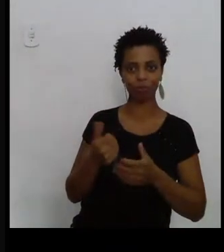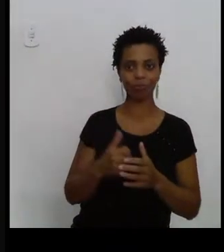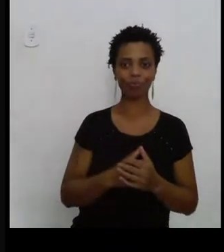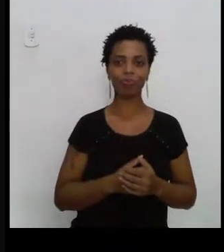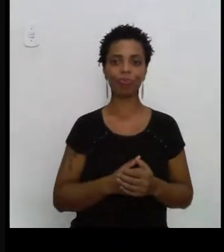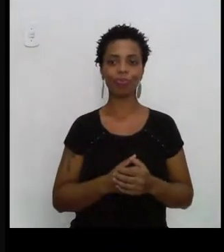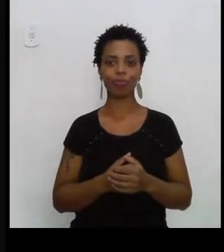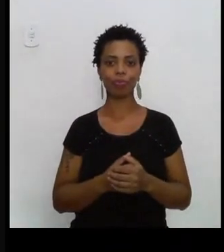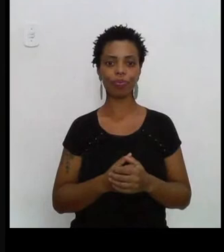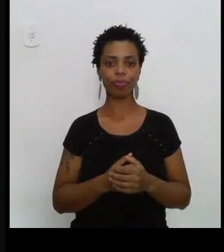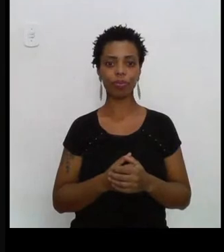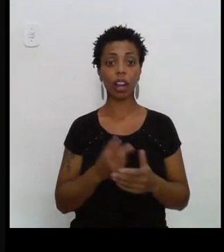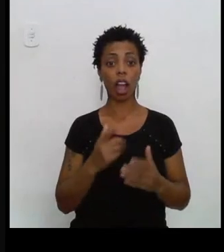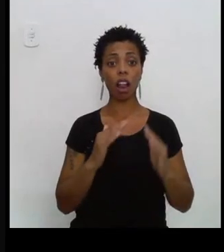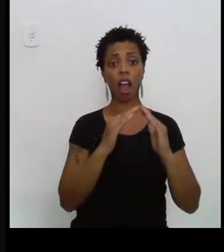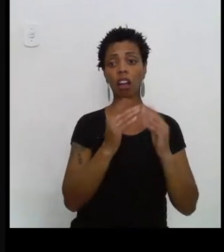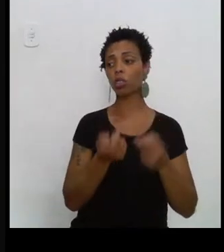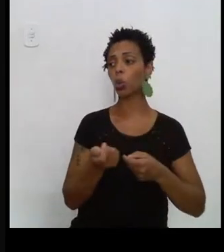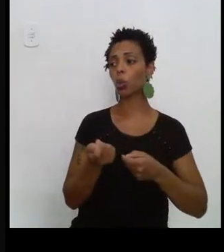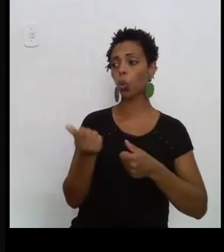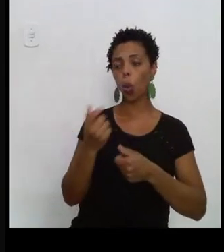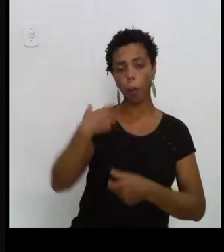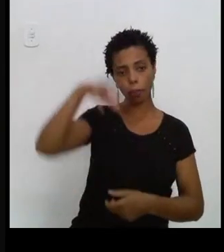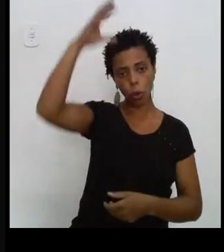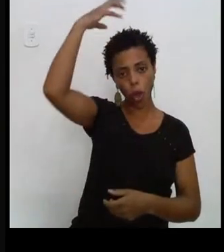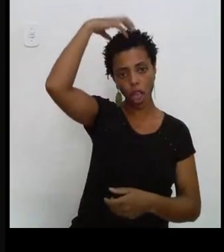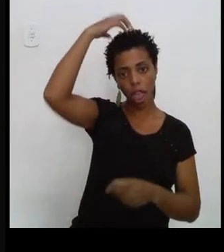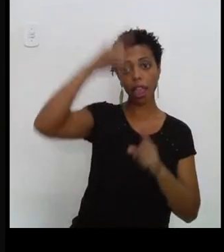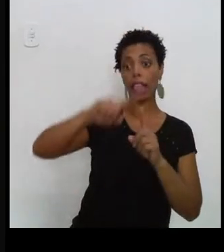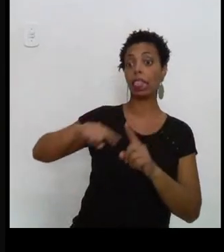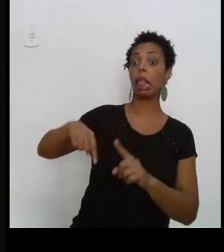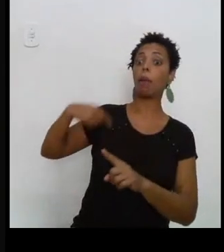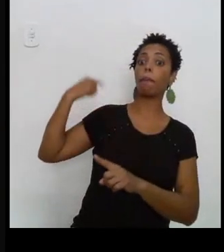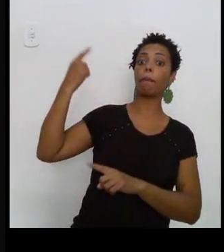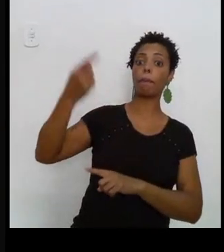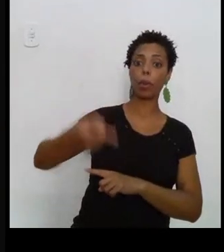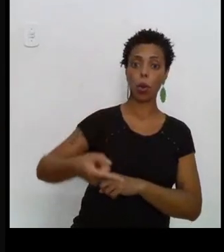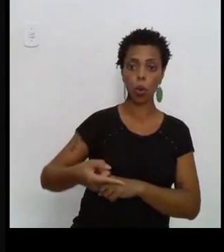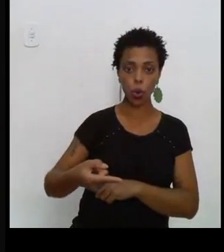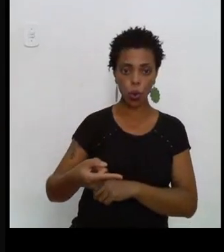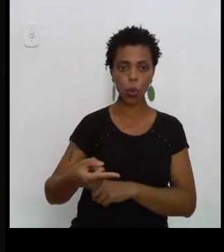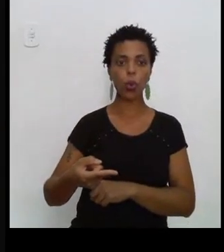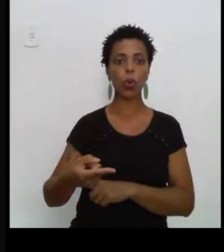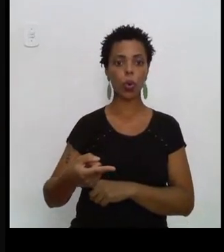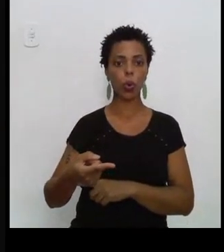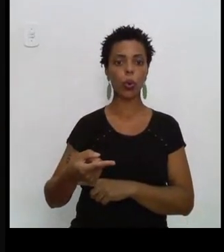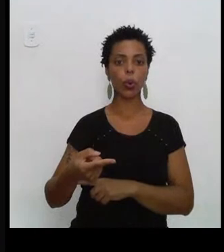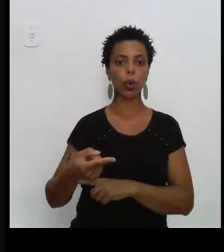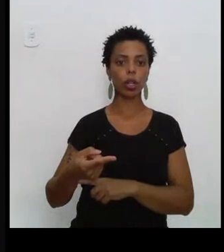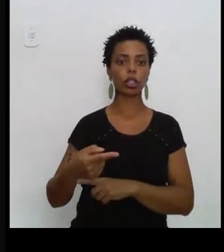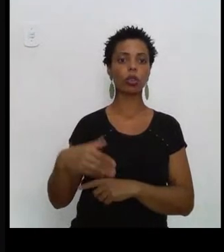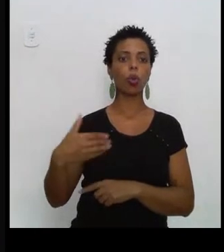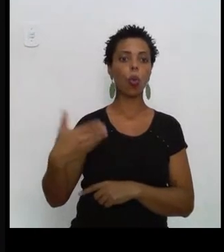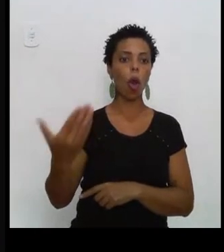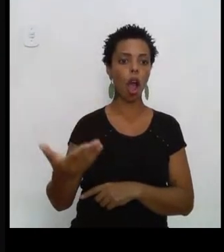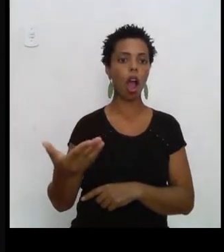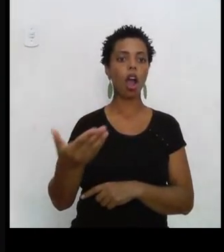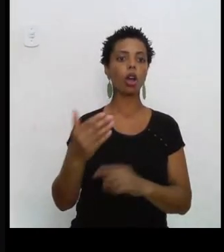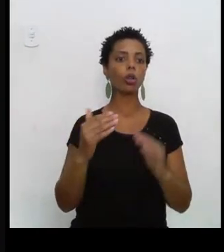King and later on when the first transformation na Instituto transformation and